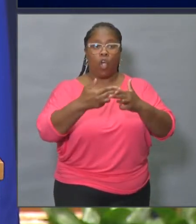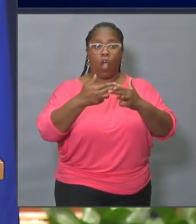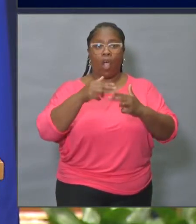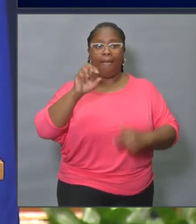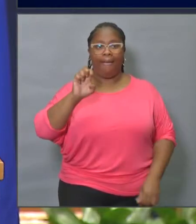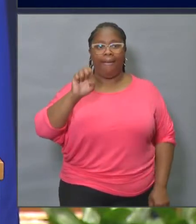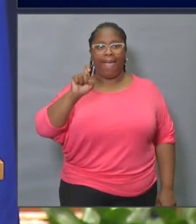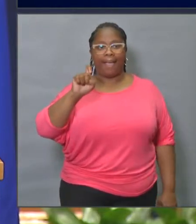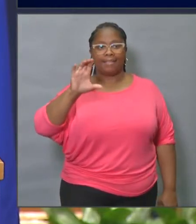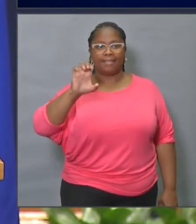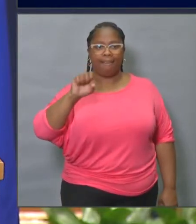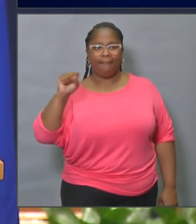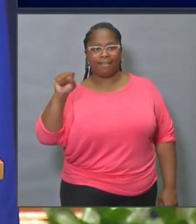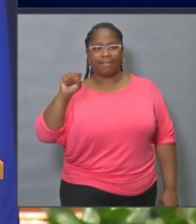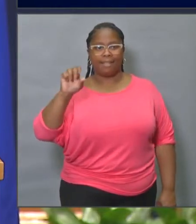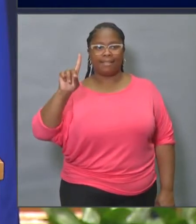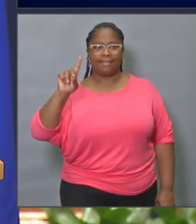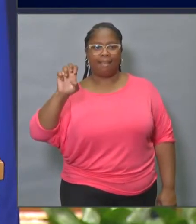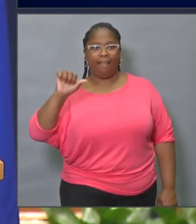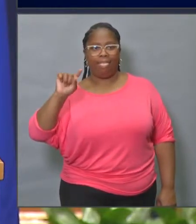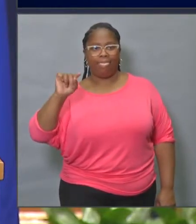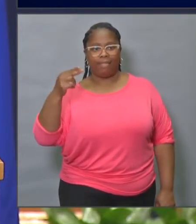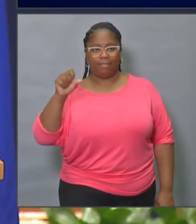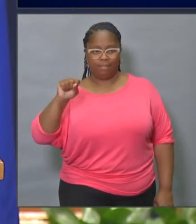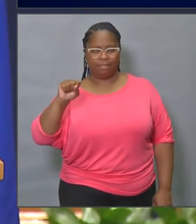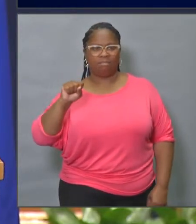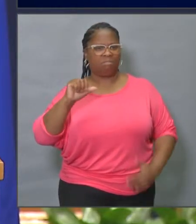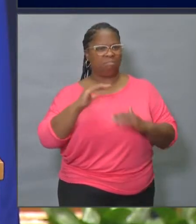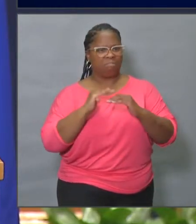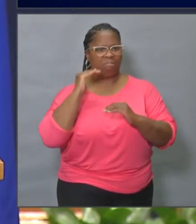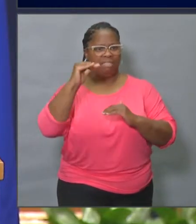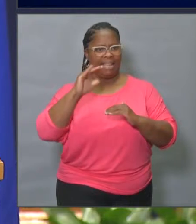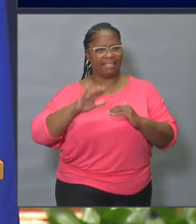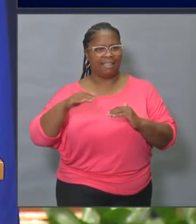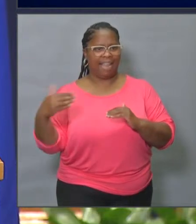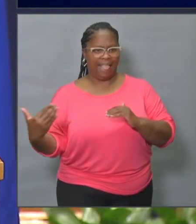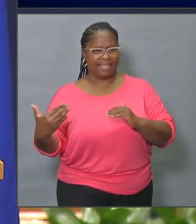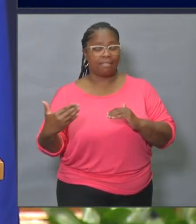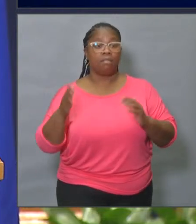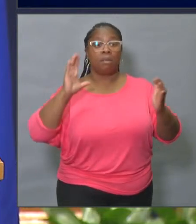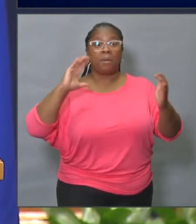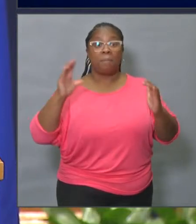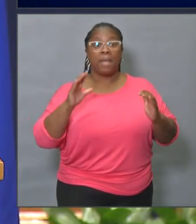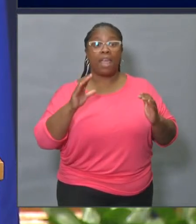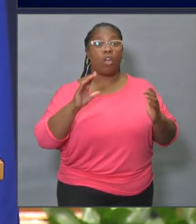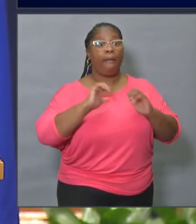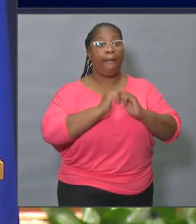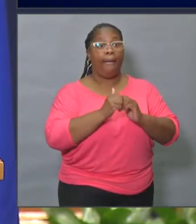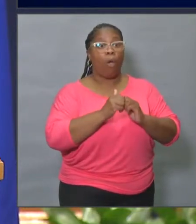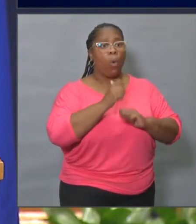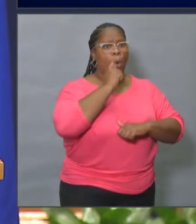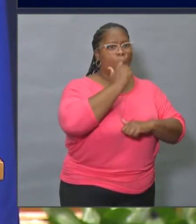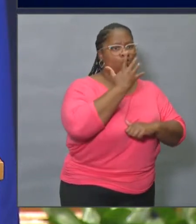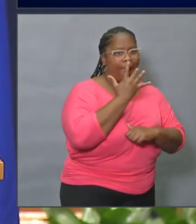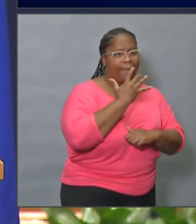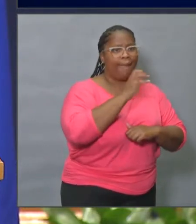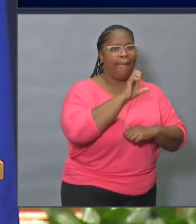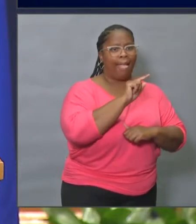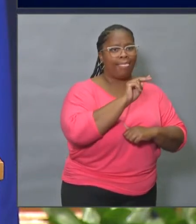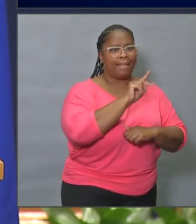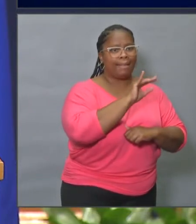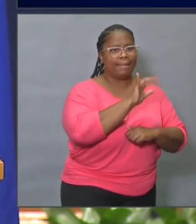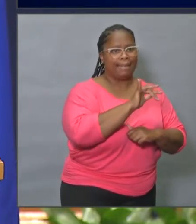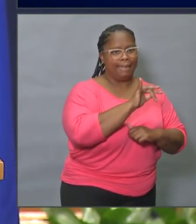deaths. When we look at excess death information by race, ethnicity, and income, it paints a very disturbing